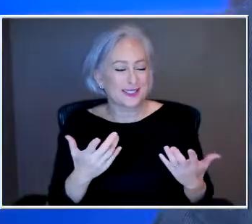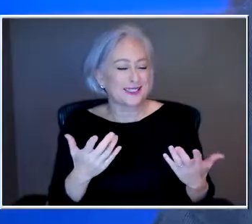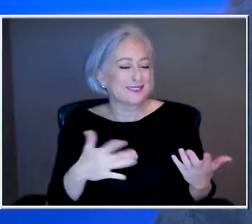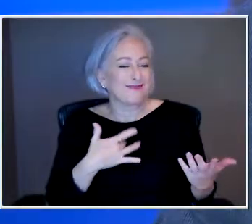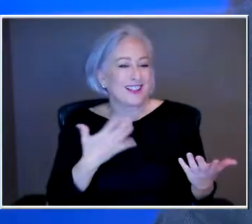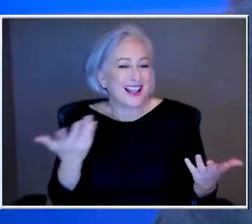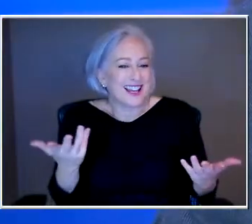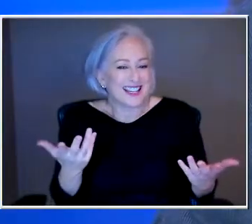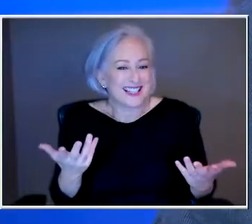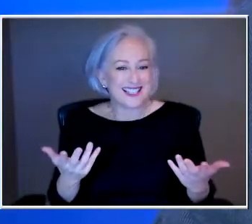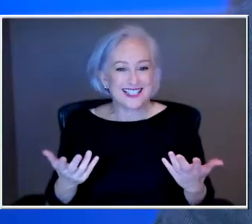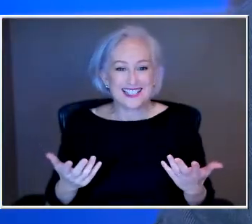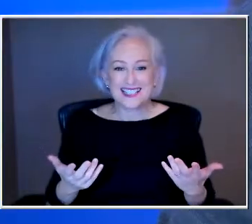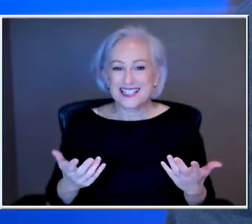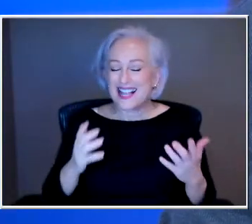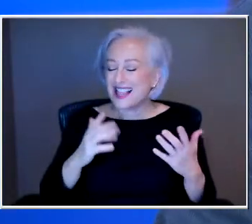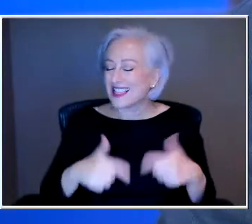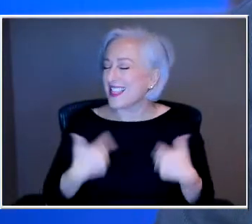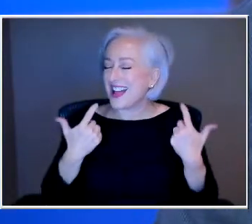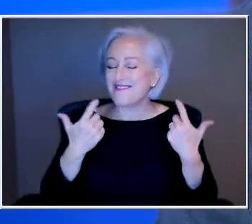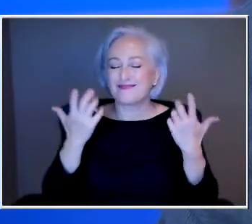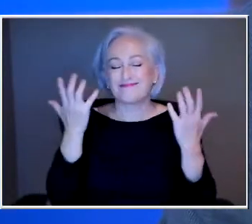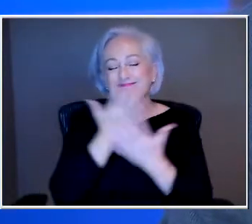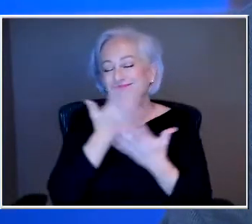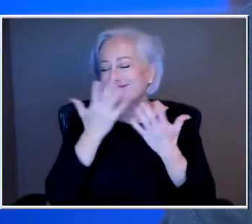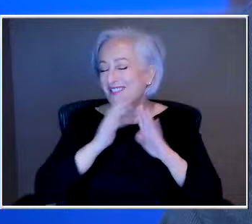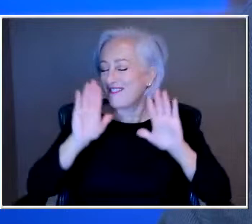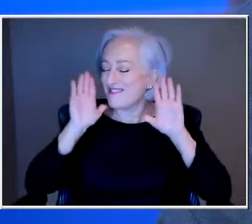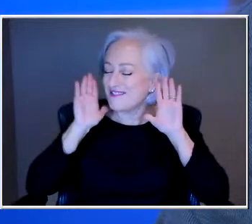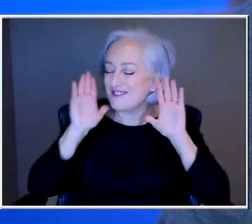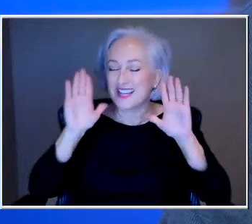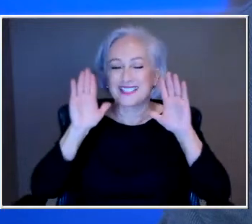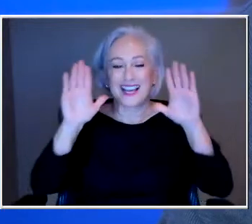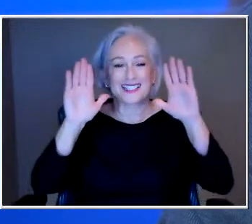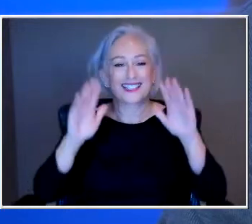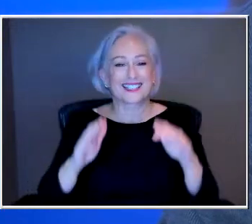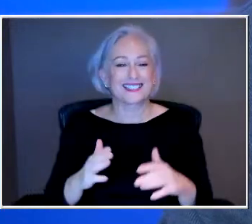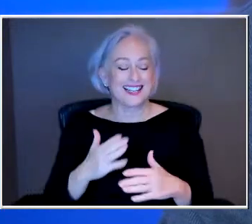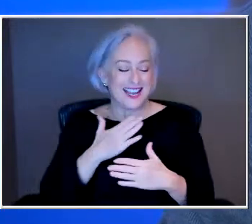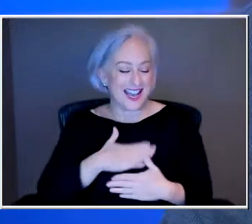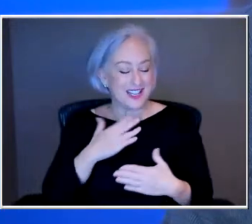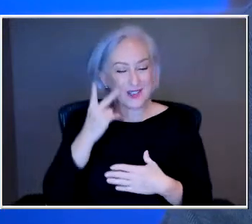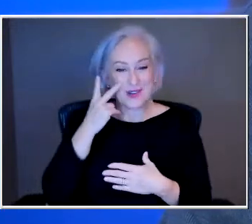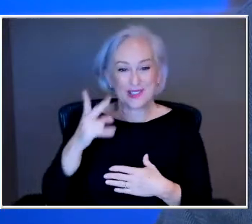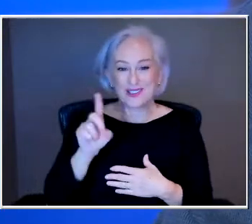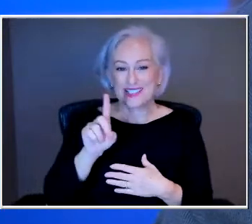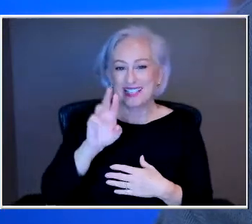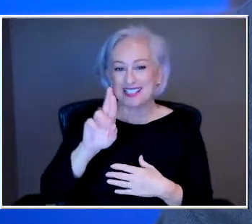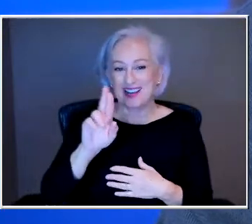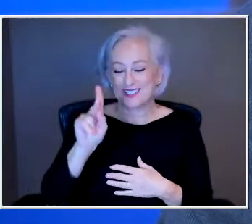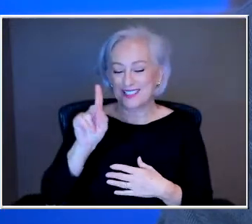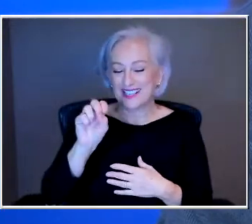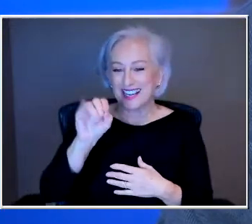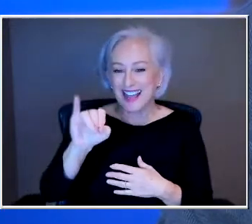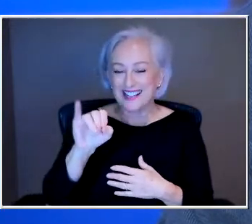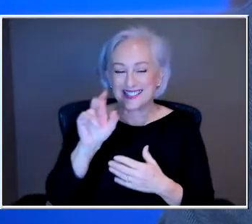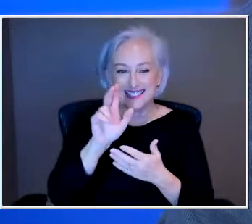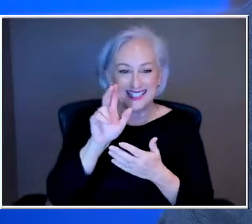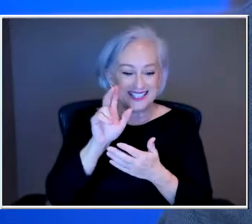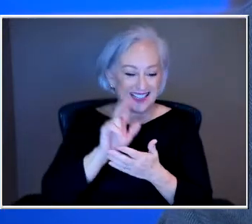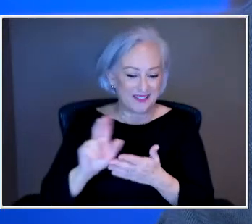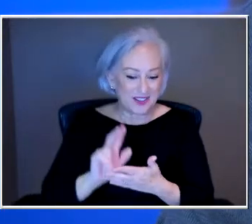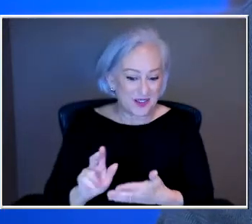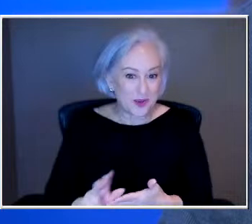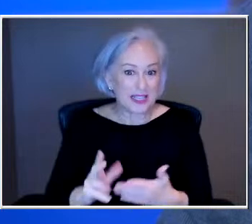been fantastic. So as much as I enjoyed seeing Dr. Kasi every couple weeks, I'm glad to not be doing that anymore.